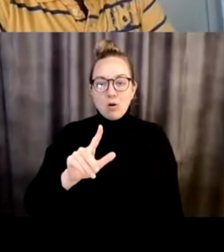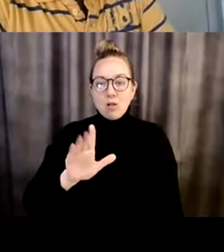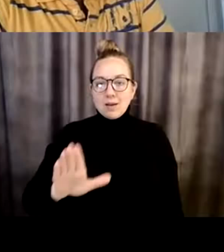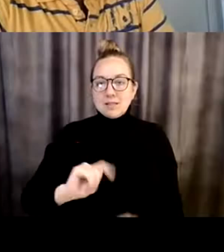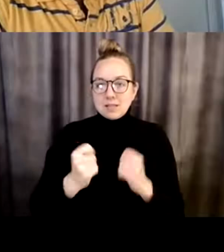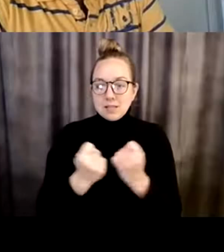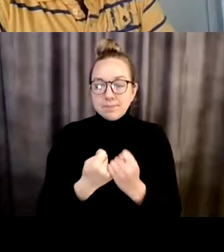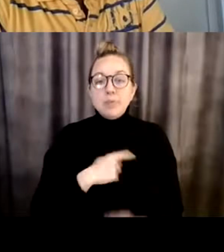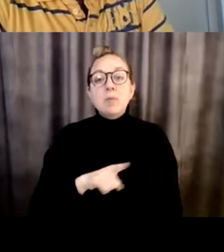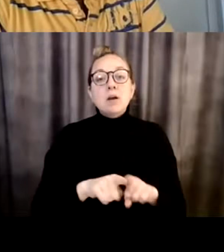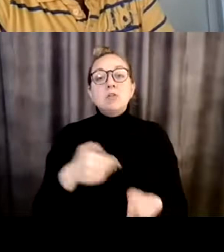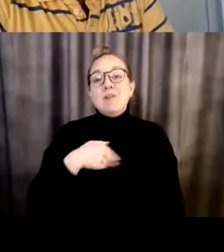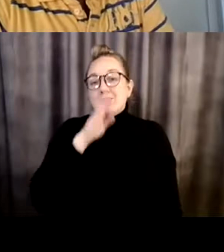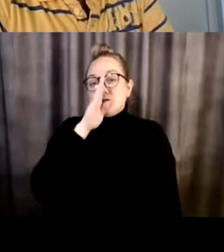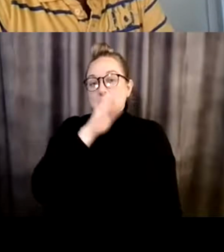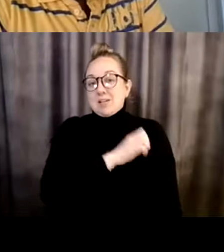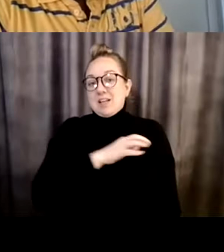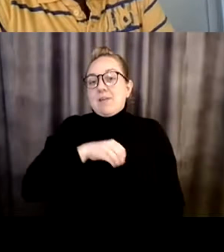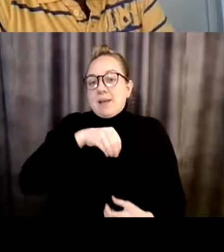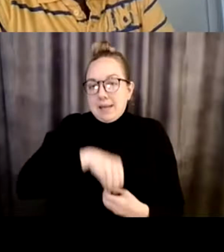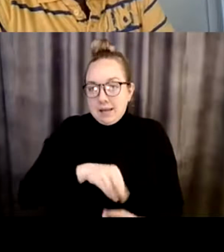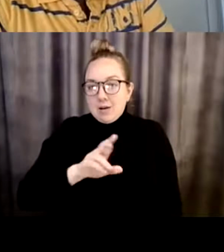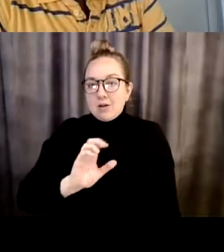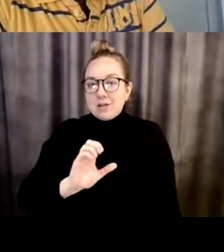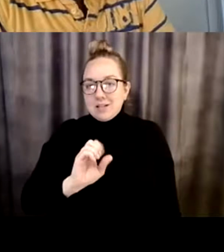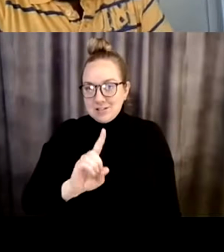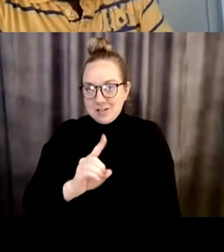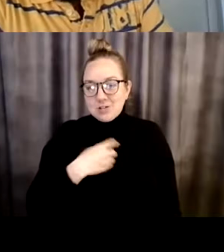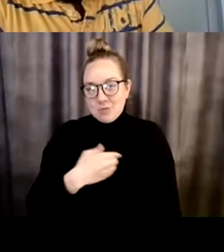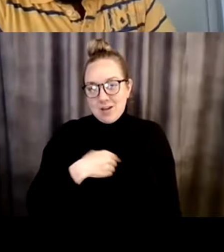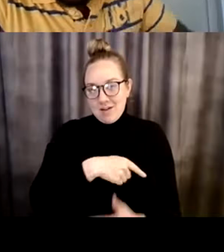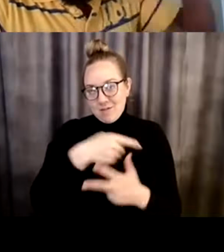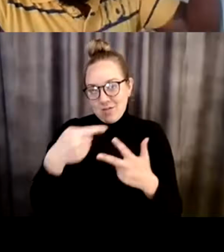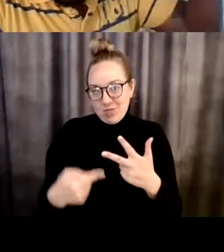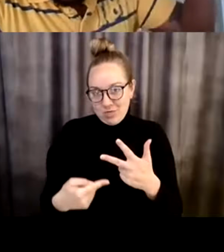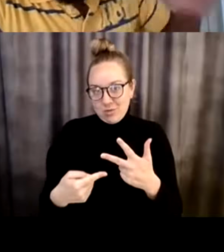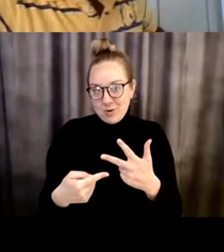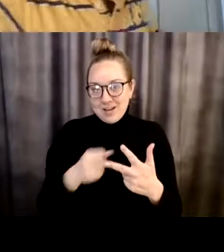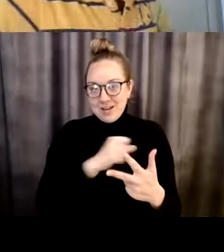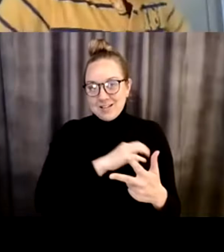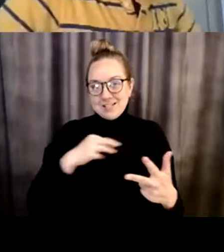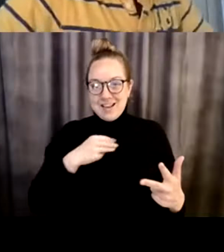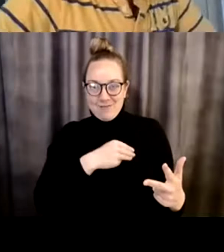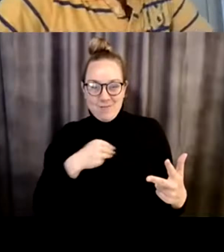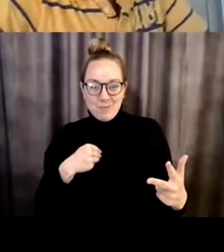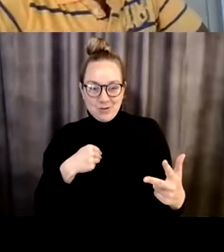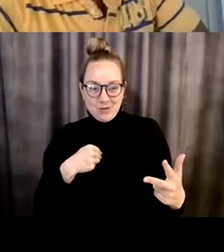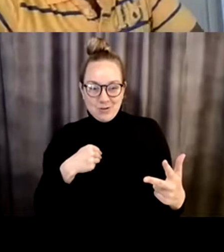we have three amazing staff members, our three site coordinators. One of them is on this call right now. Hey, Dex,